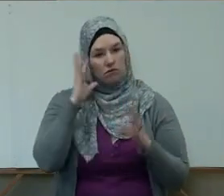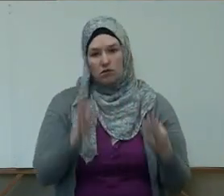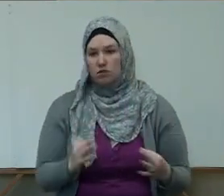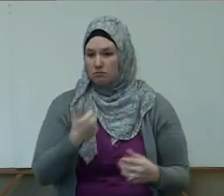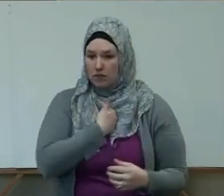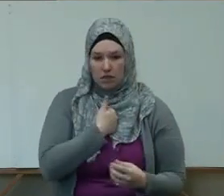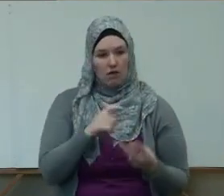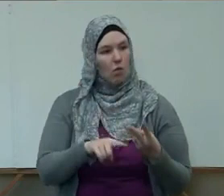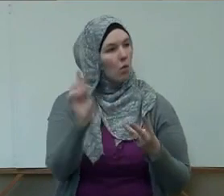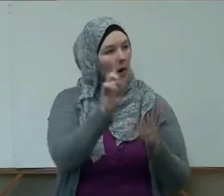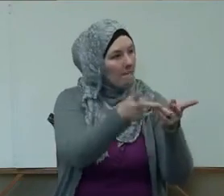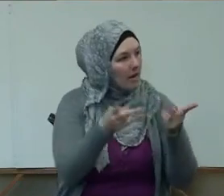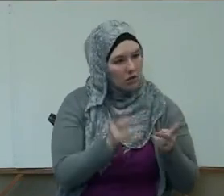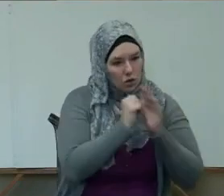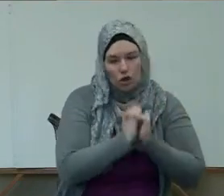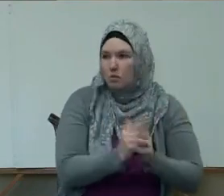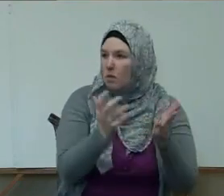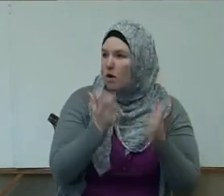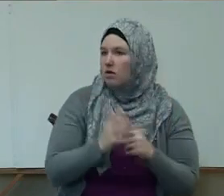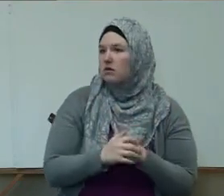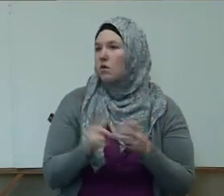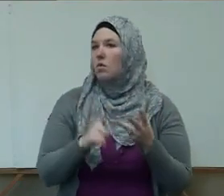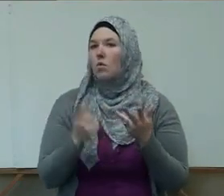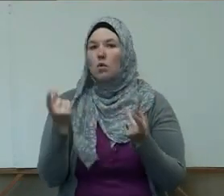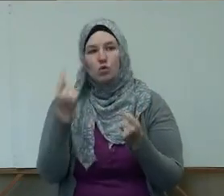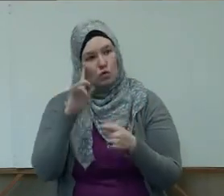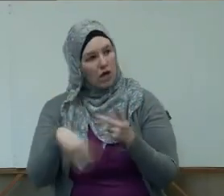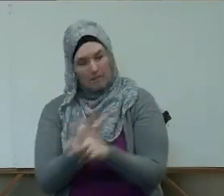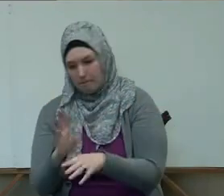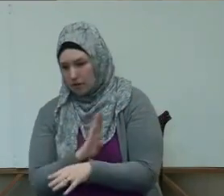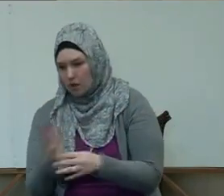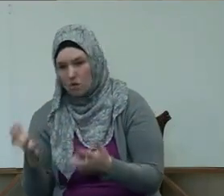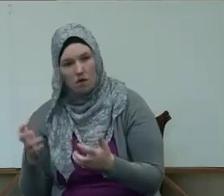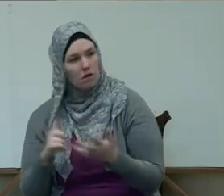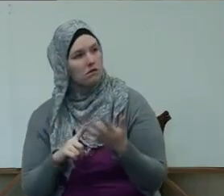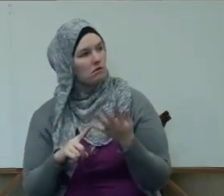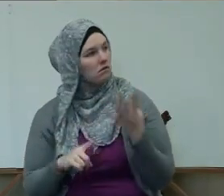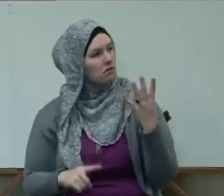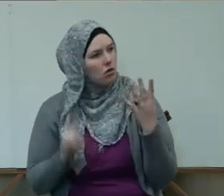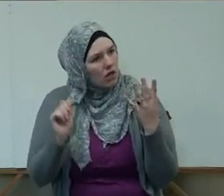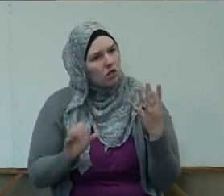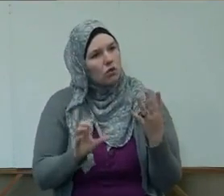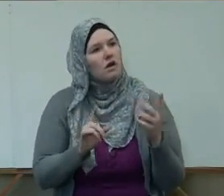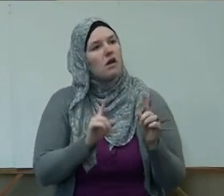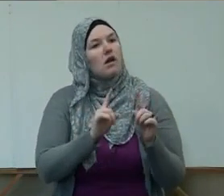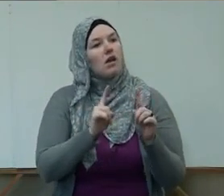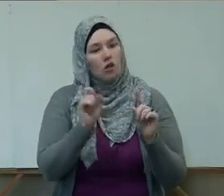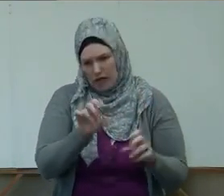of their worship place, a choice of what to do for business, so long as it does